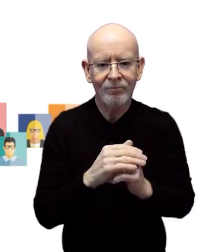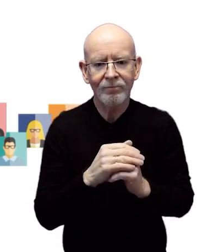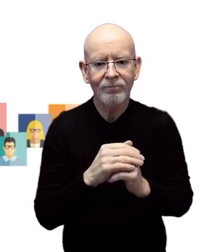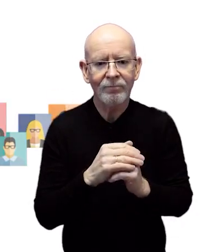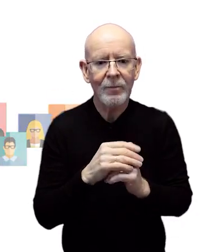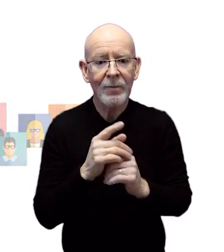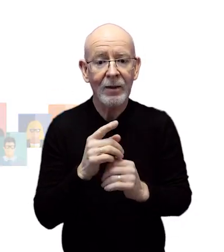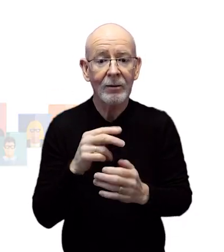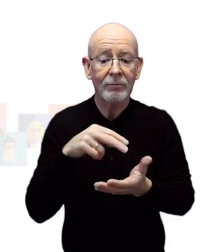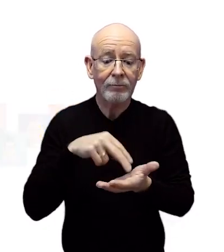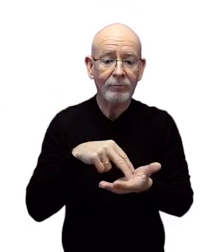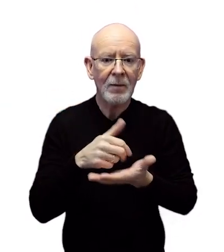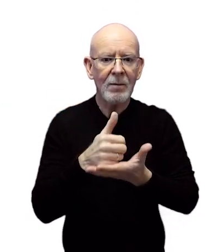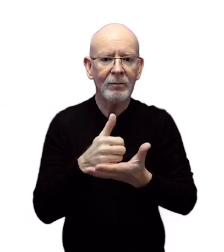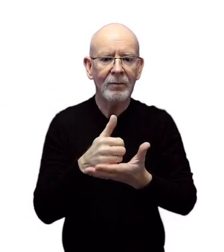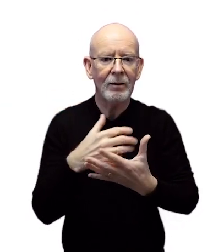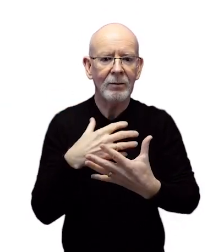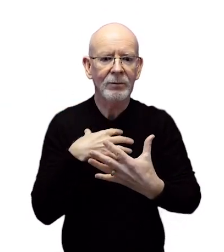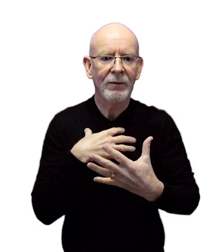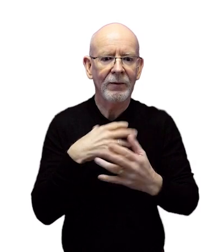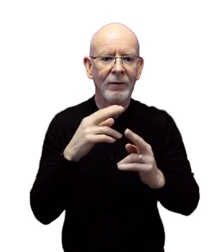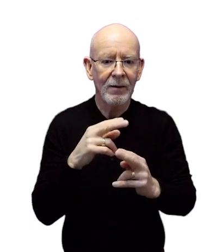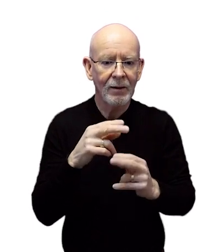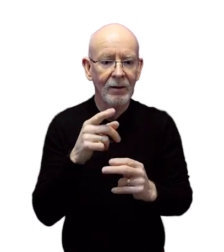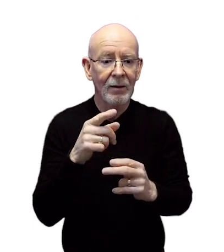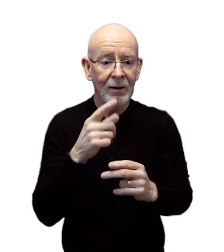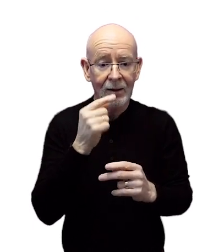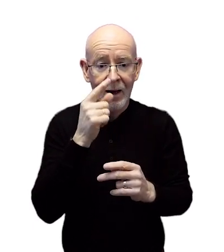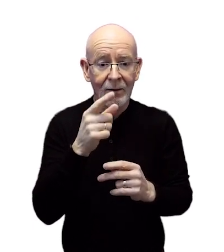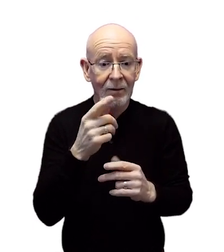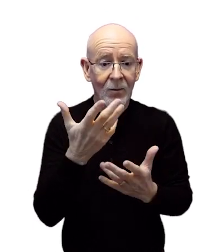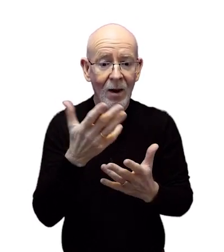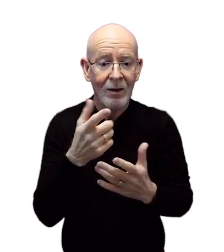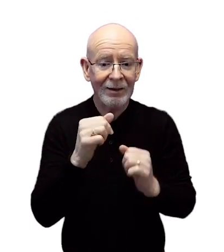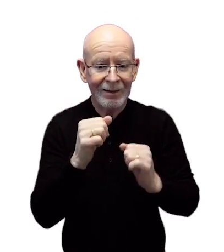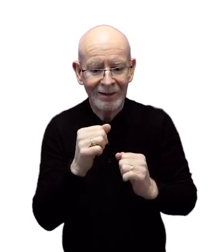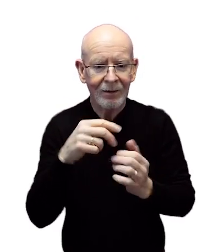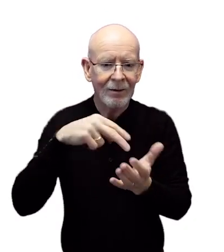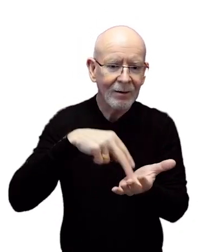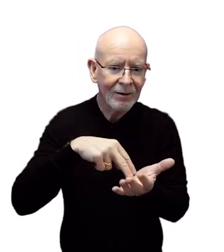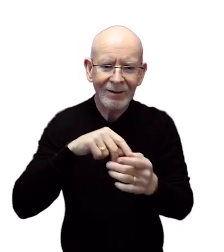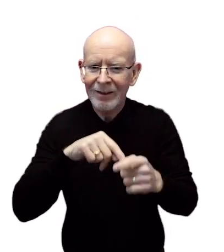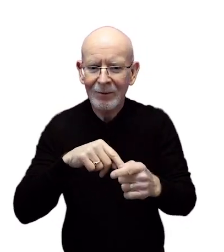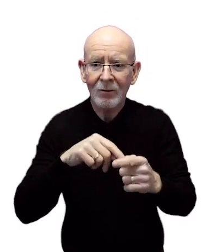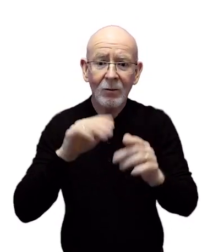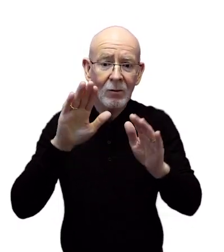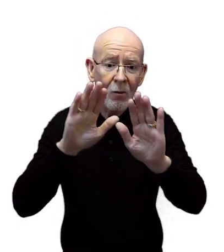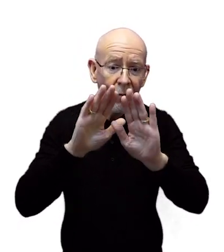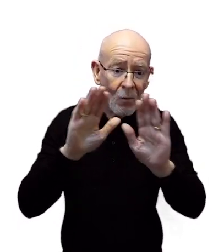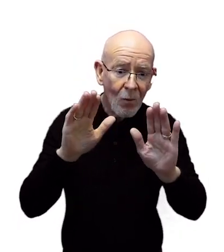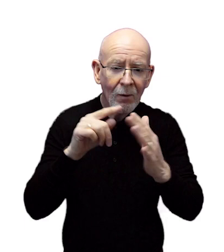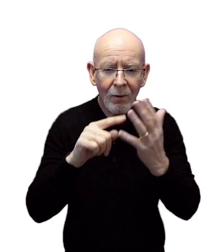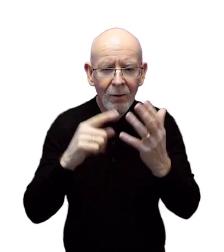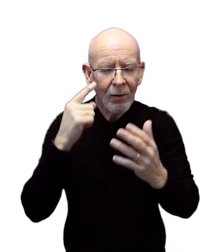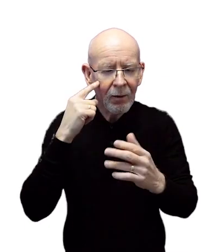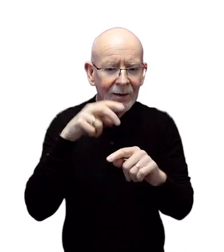ease breathlessness. Your position during activities can have an impact on how much energy you expend. Think about